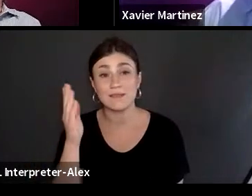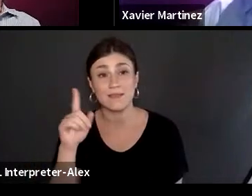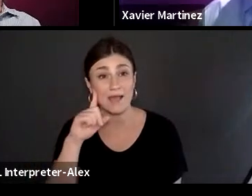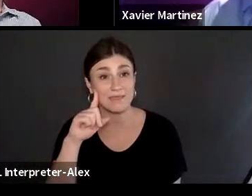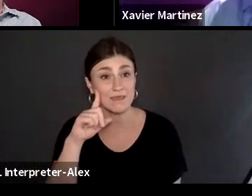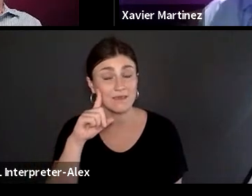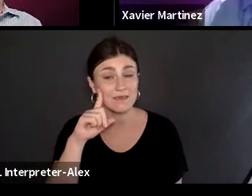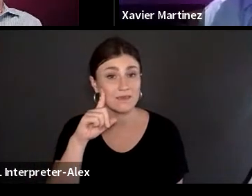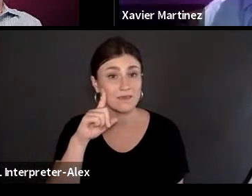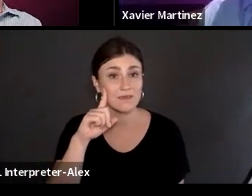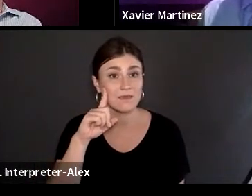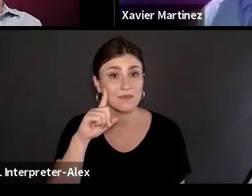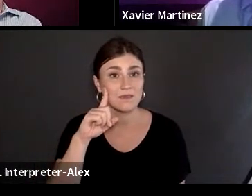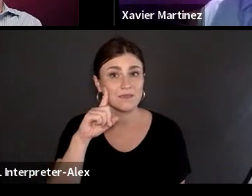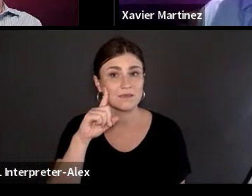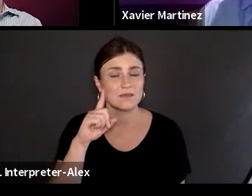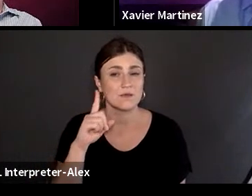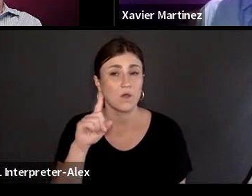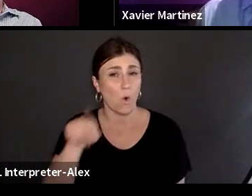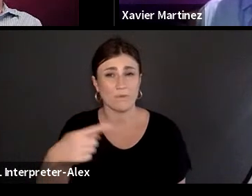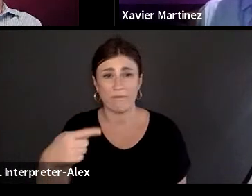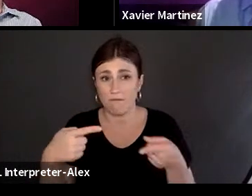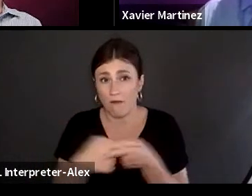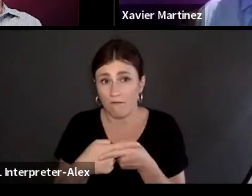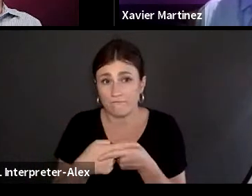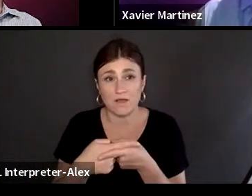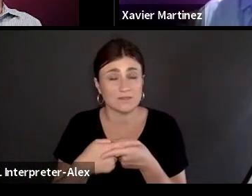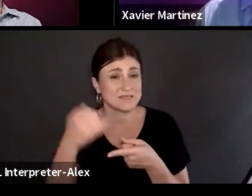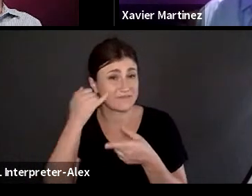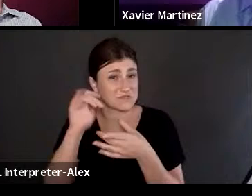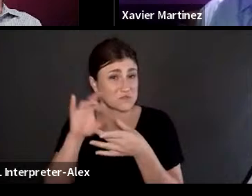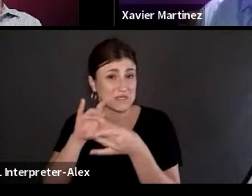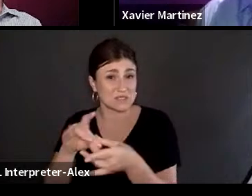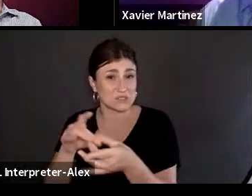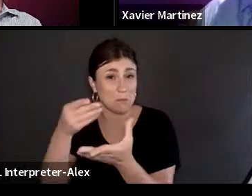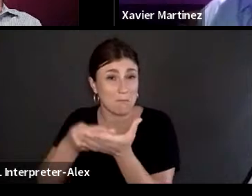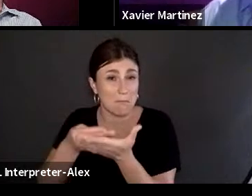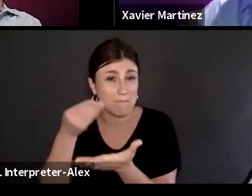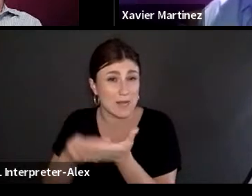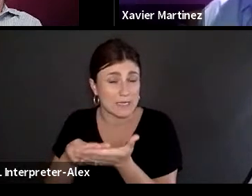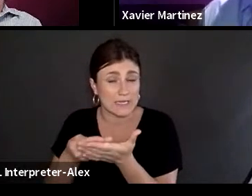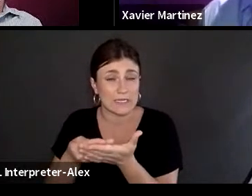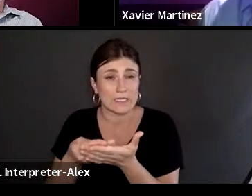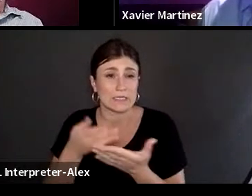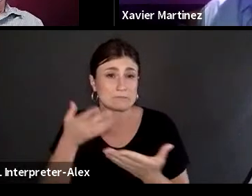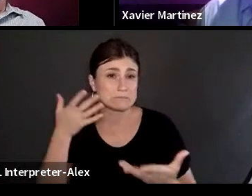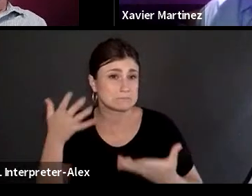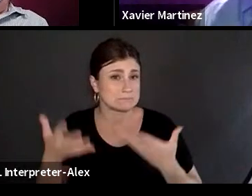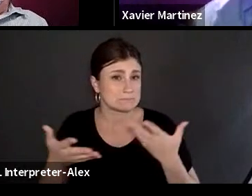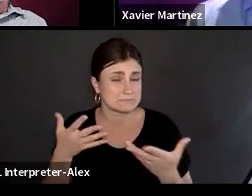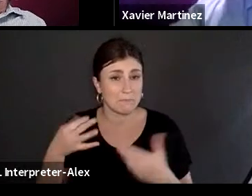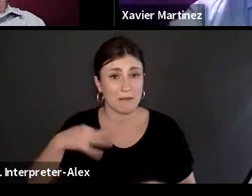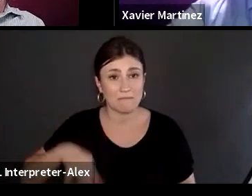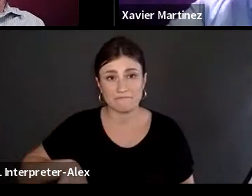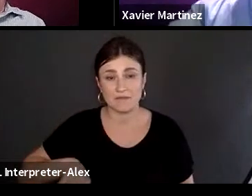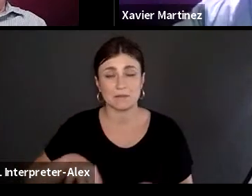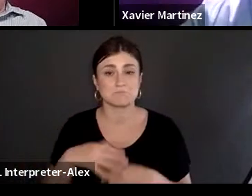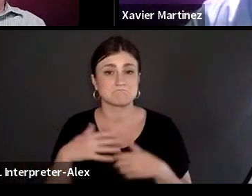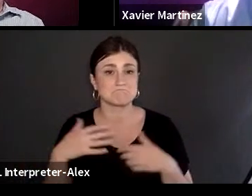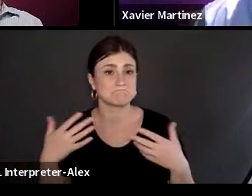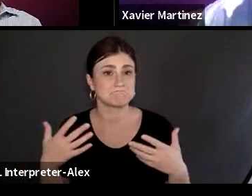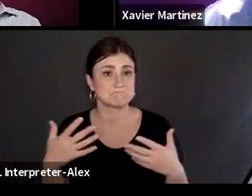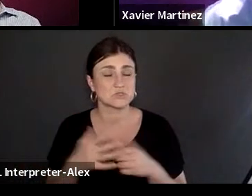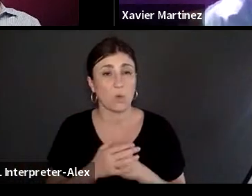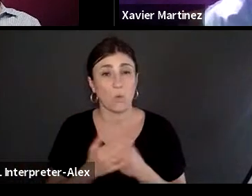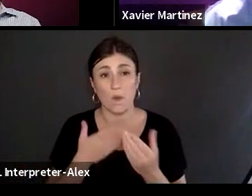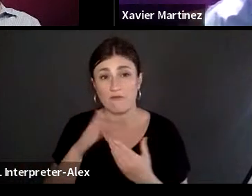any pecuniary or monetary benefit that you could see coming out of your vote in favor of this in the role that you